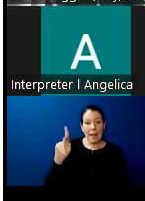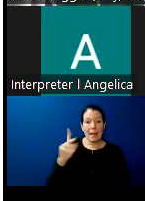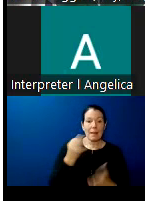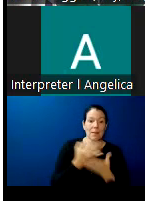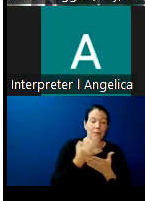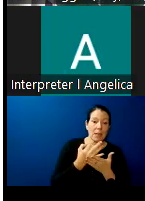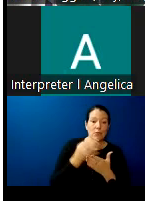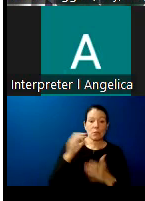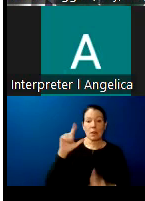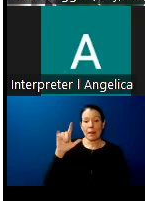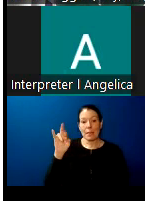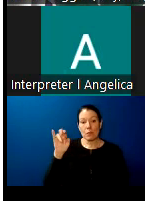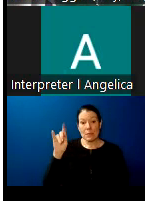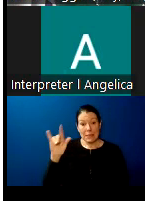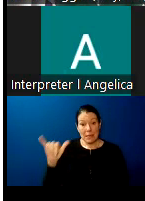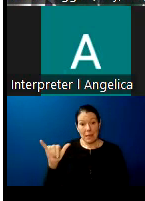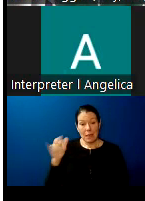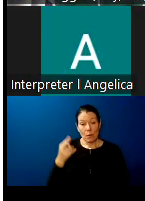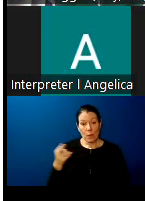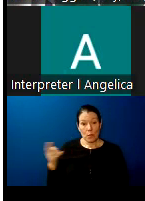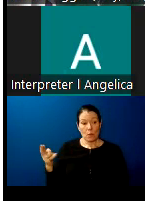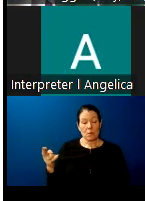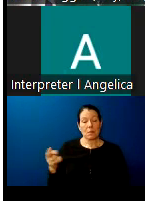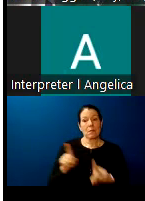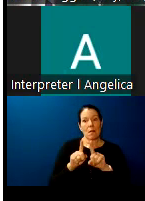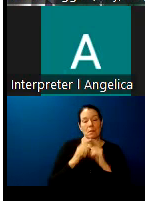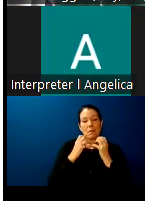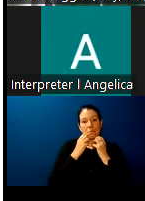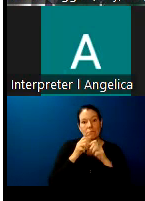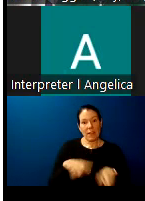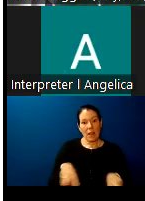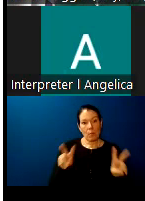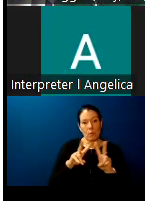literacy resources, things like that can also be extremely valuable.